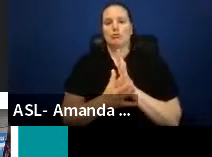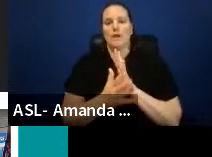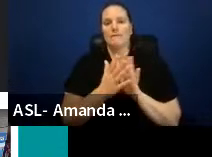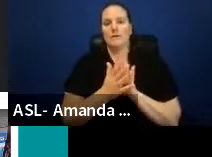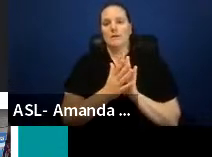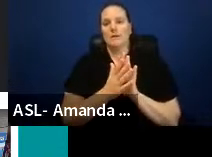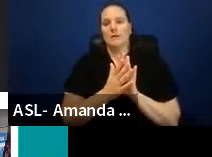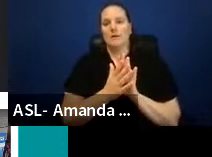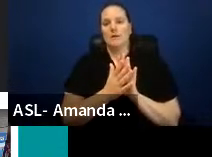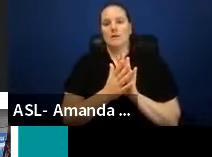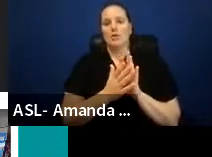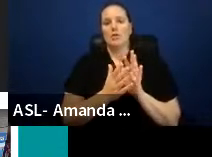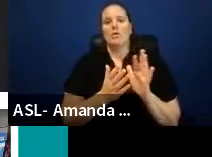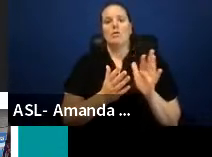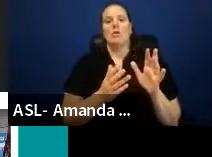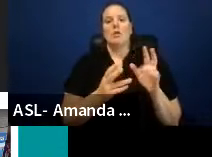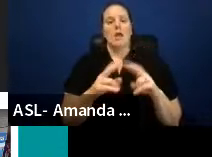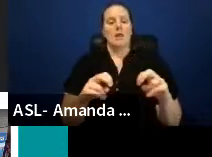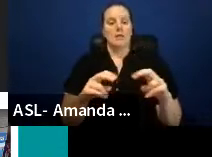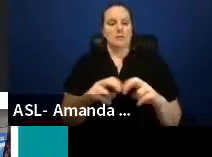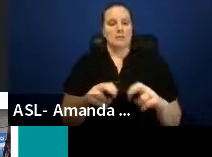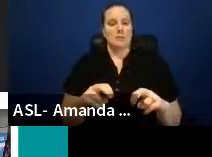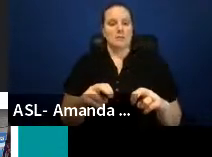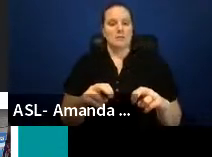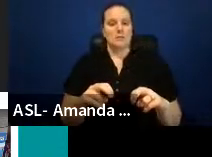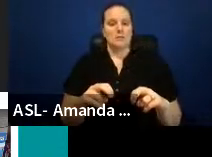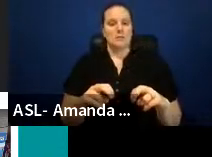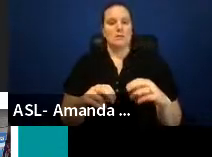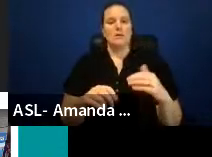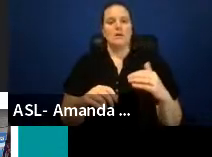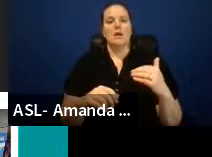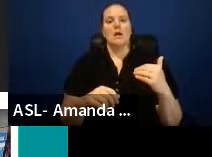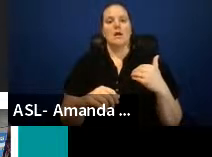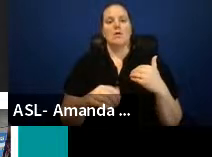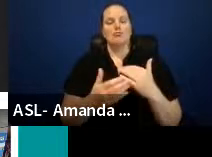analysis, which basically has a set of toll